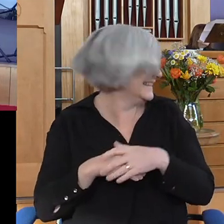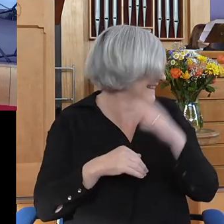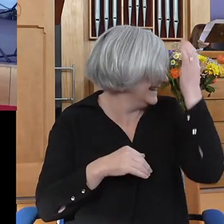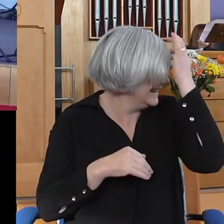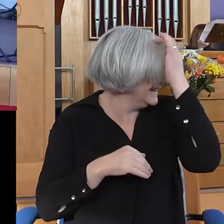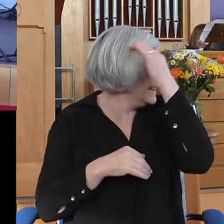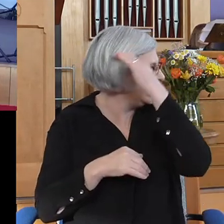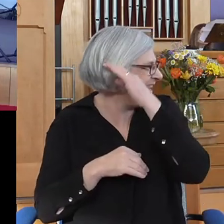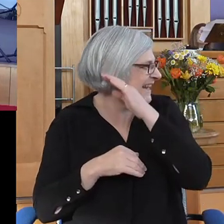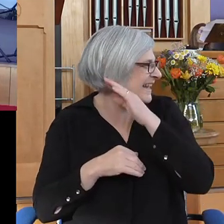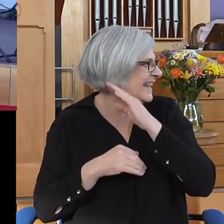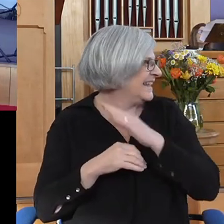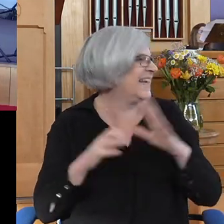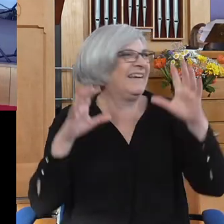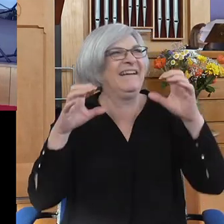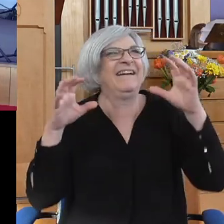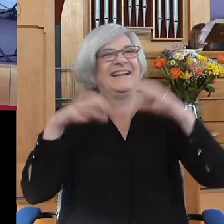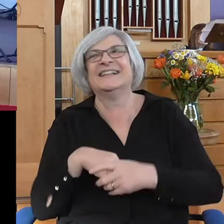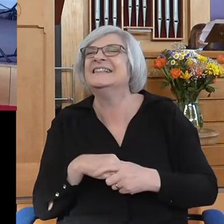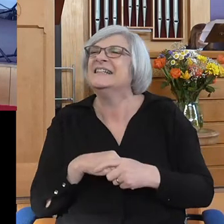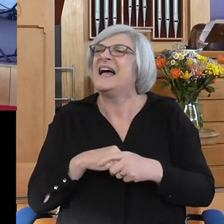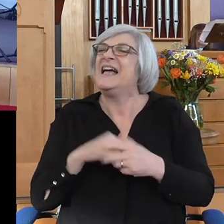The story's about a little mouse